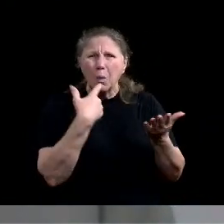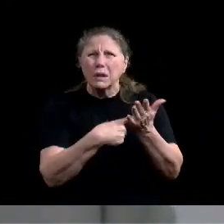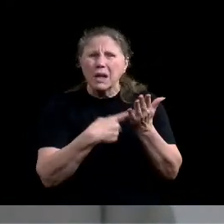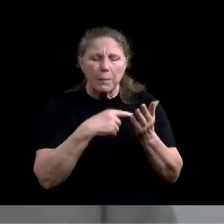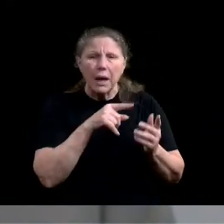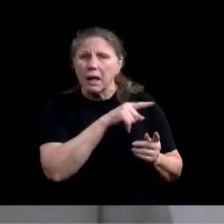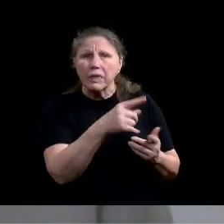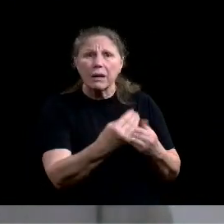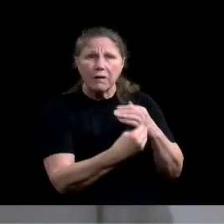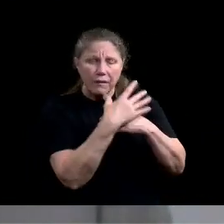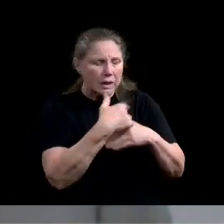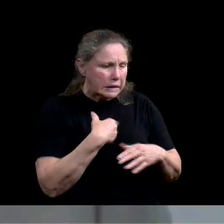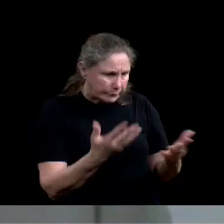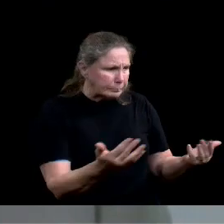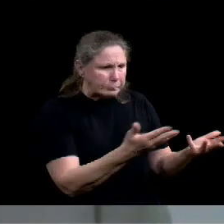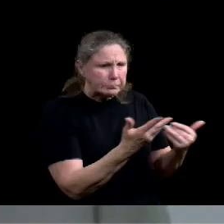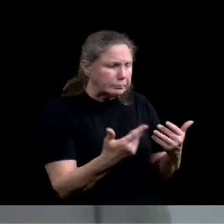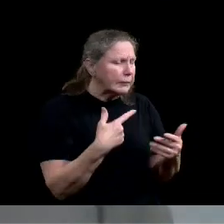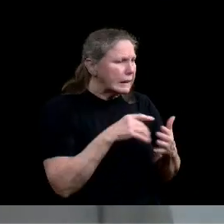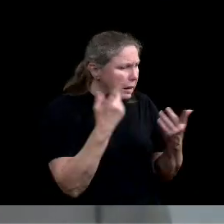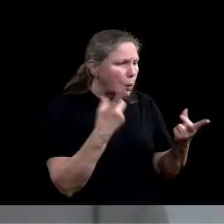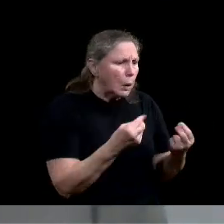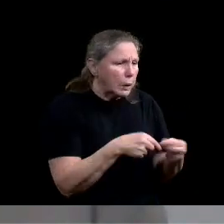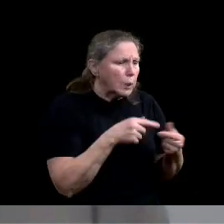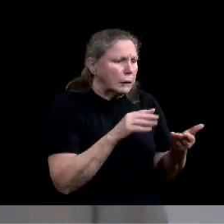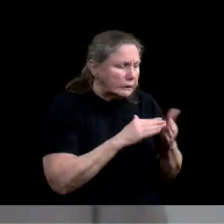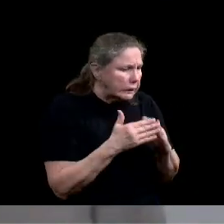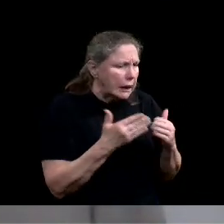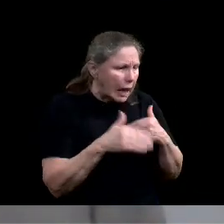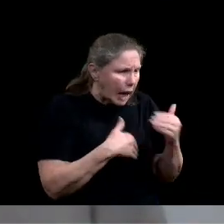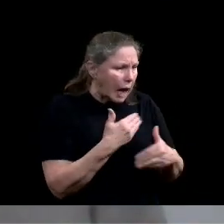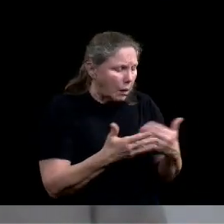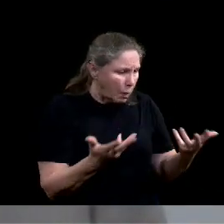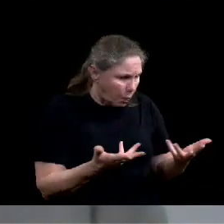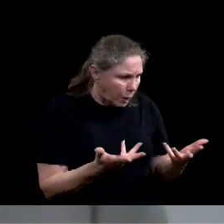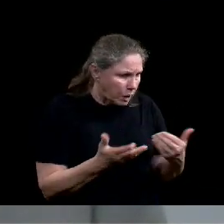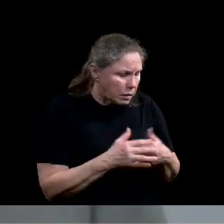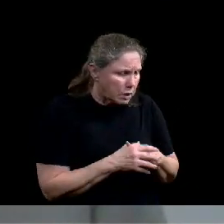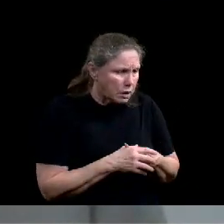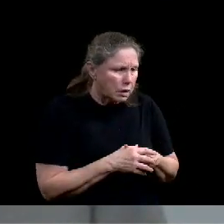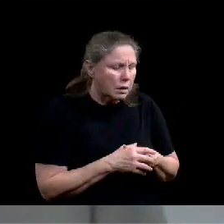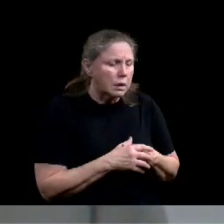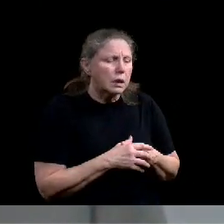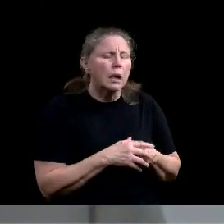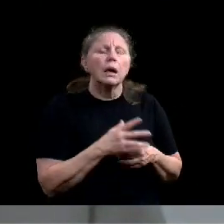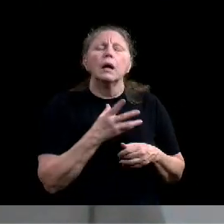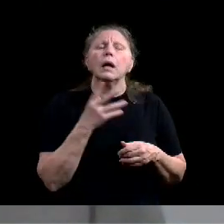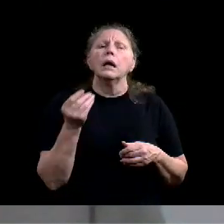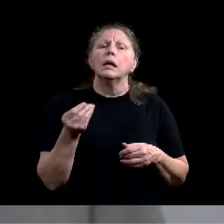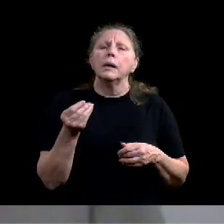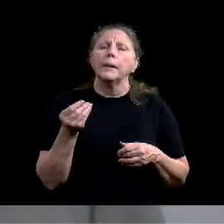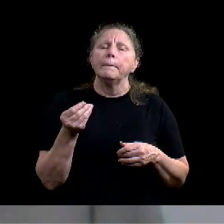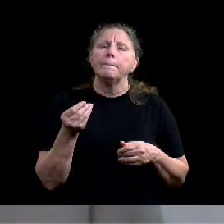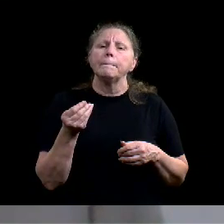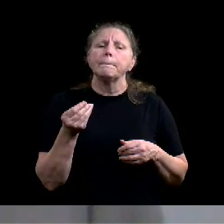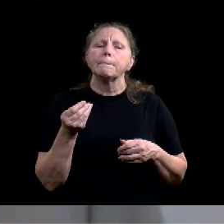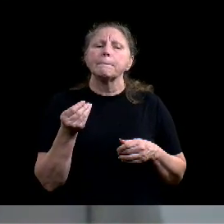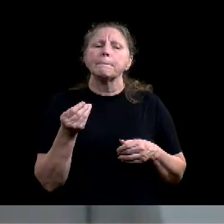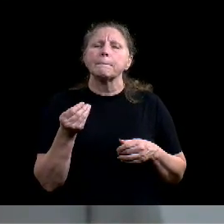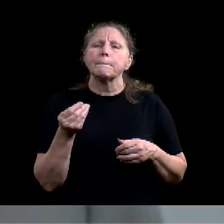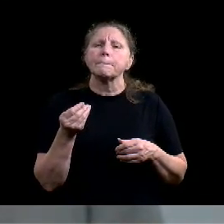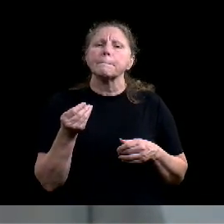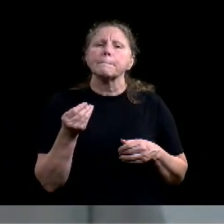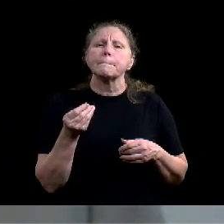there's anything different that needs to happen. And so that's pretty much what we're looking at right